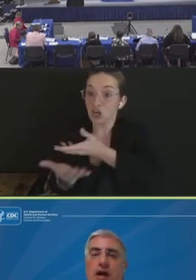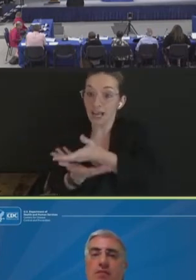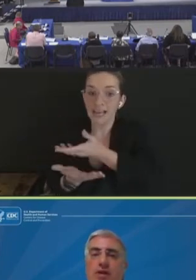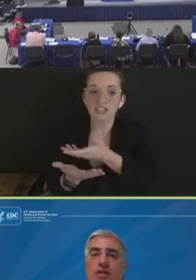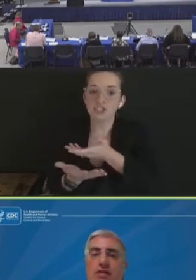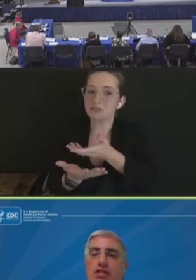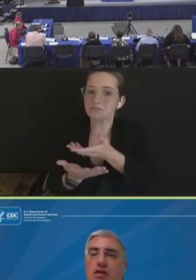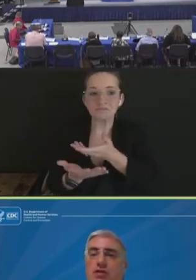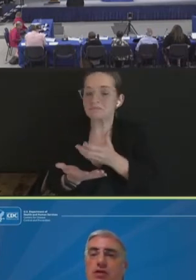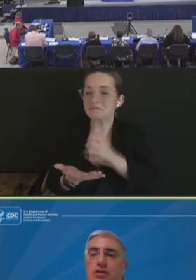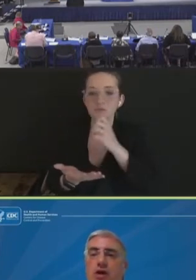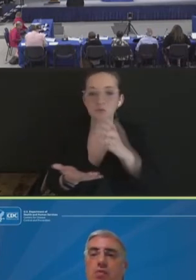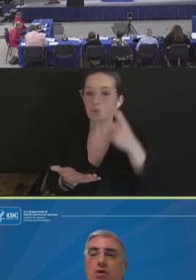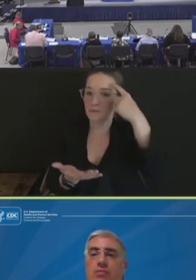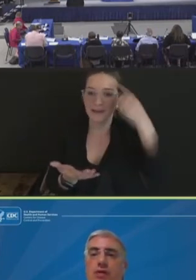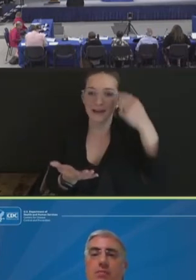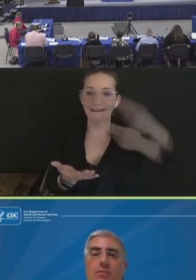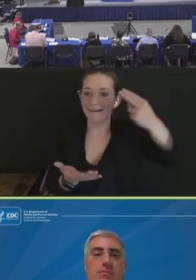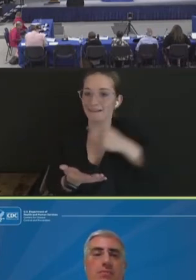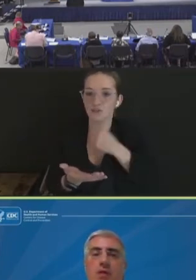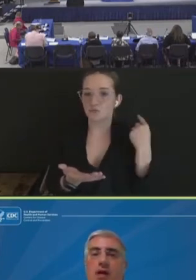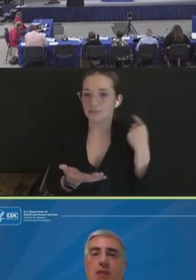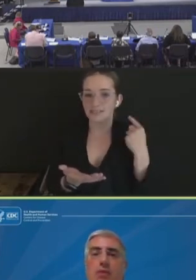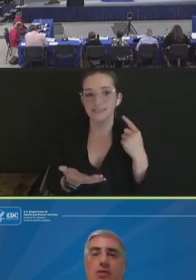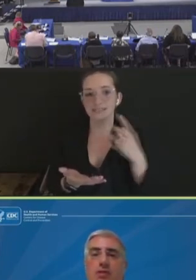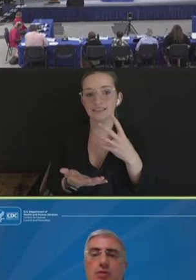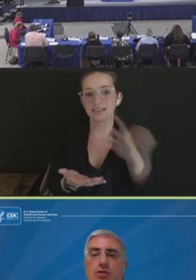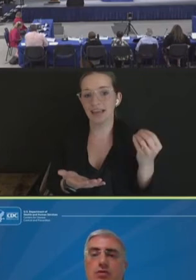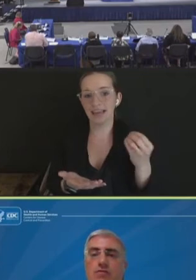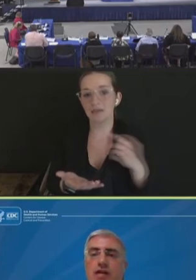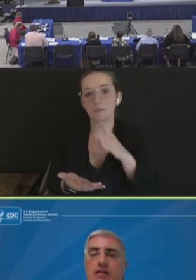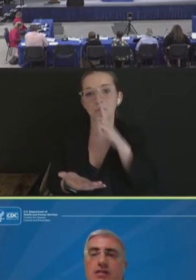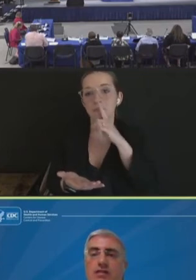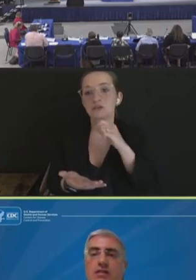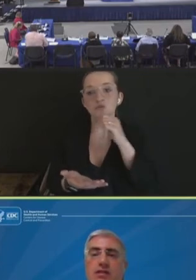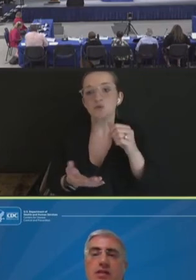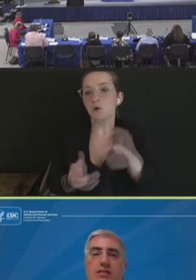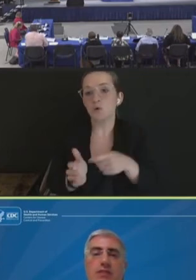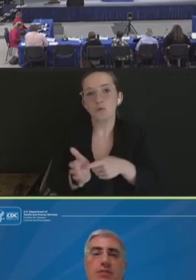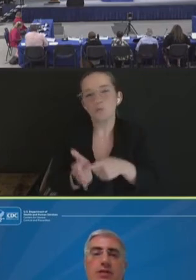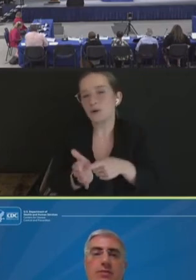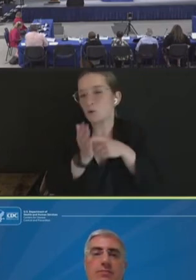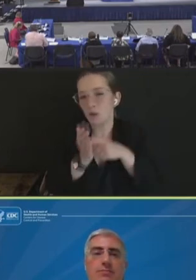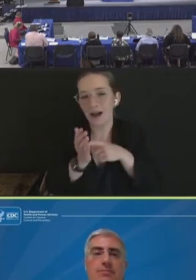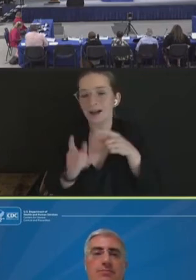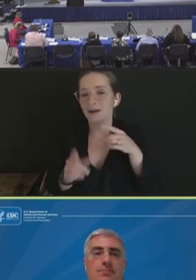be high risk and generally do not warrant post-exposure